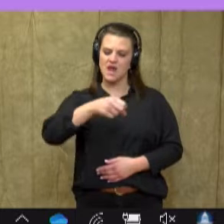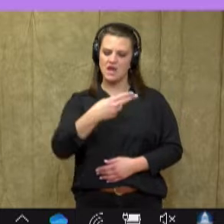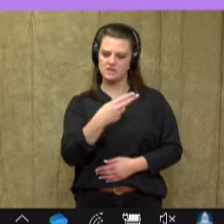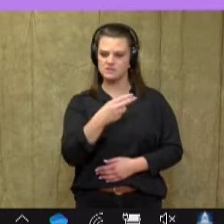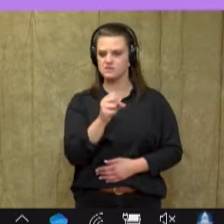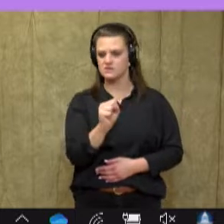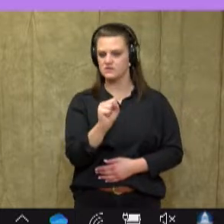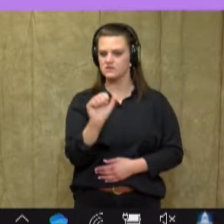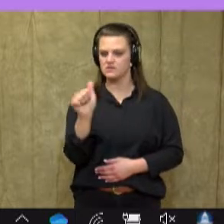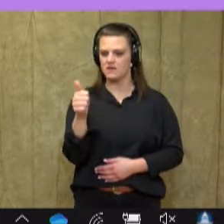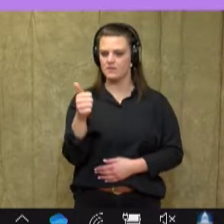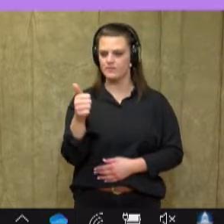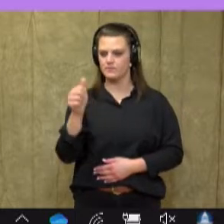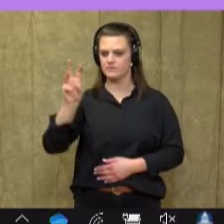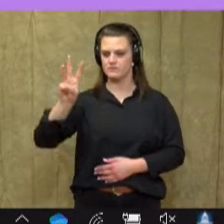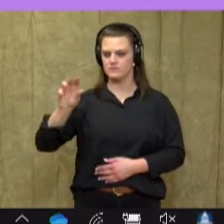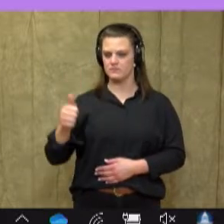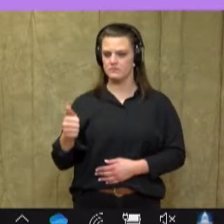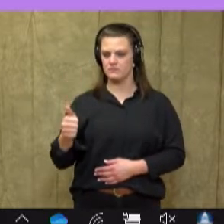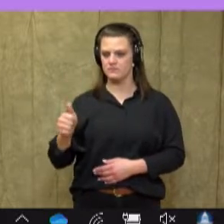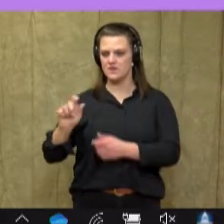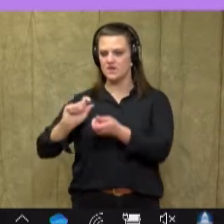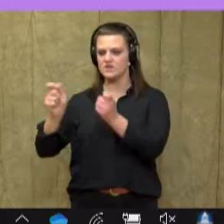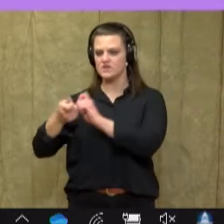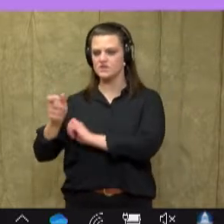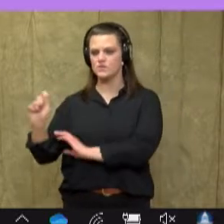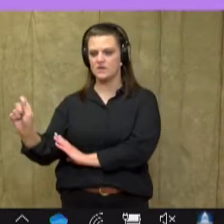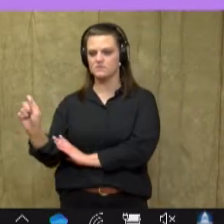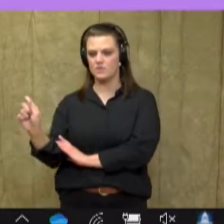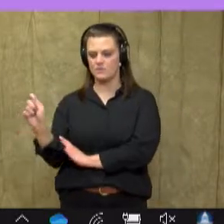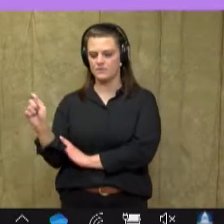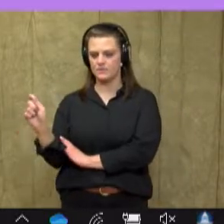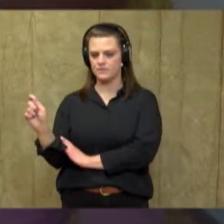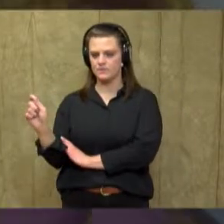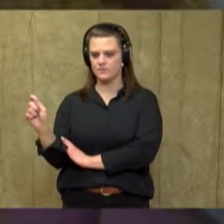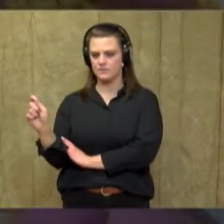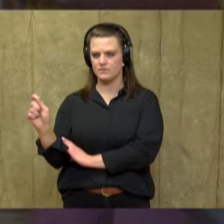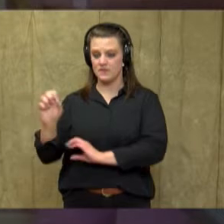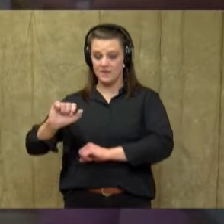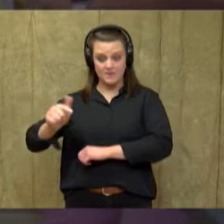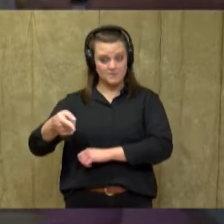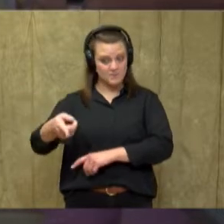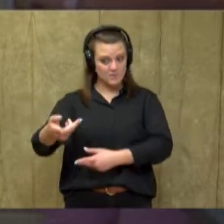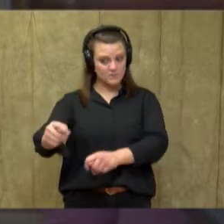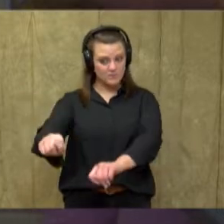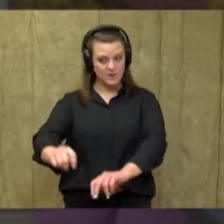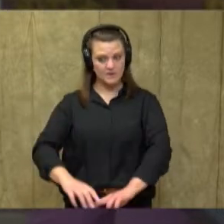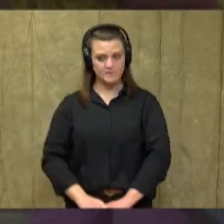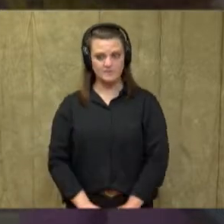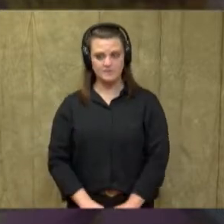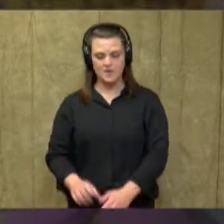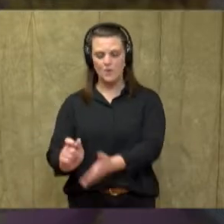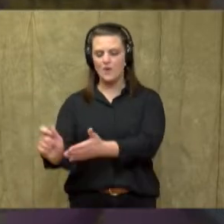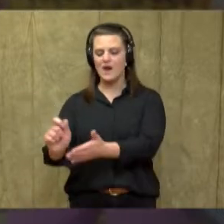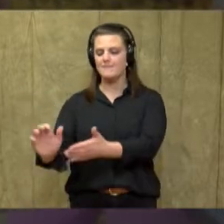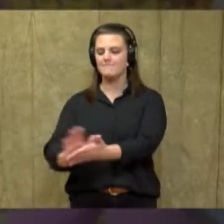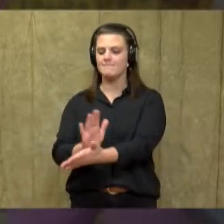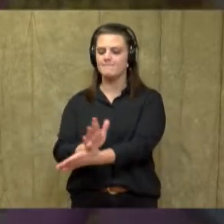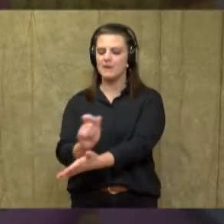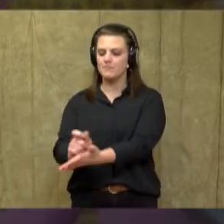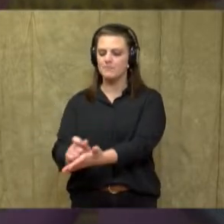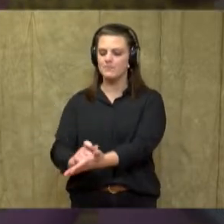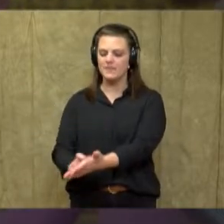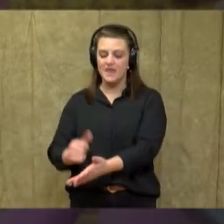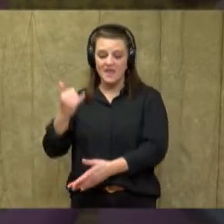All right. Let's write that in decimal form. Can you do it? Write it on a sheet of paper.